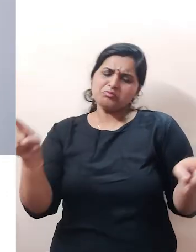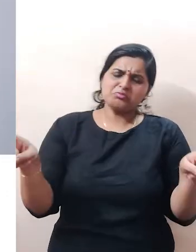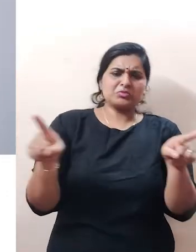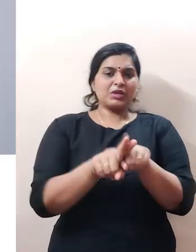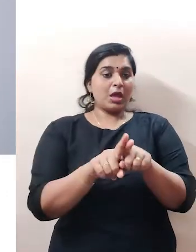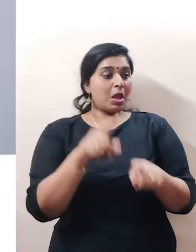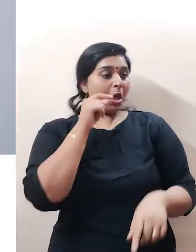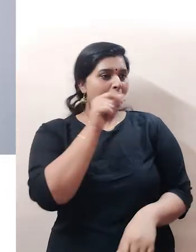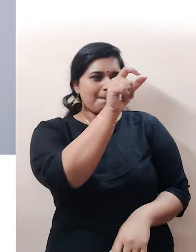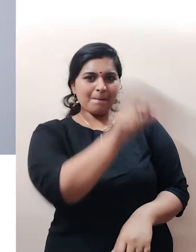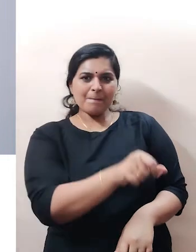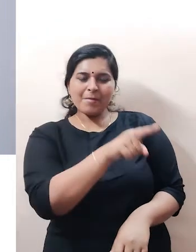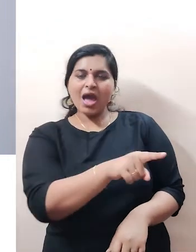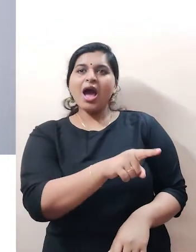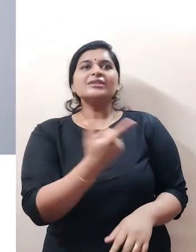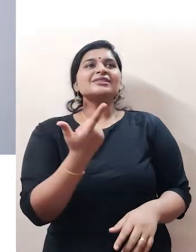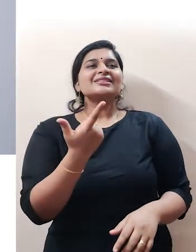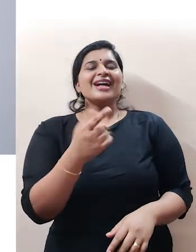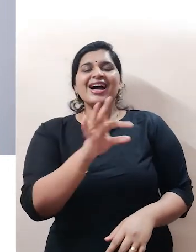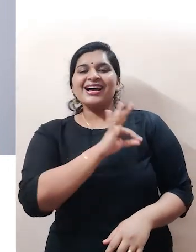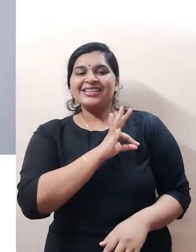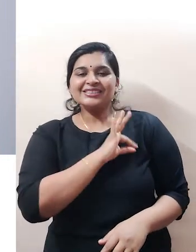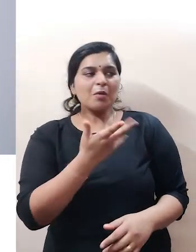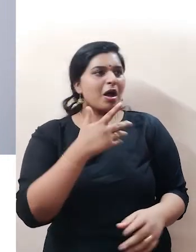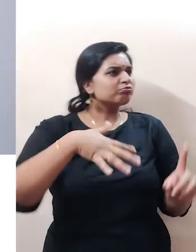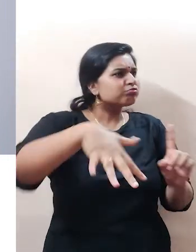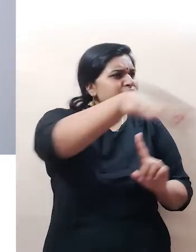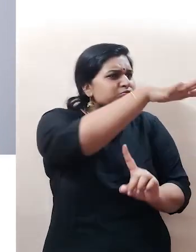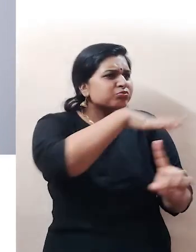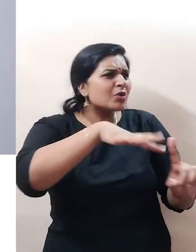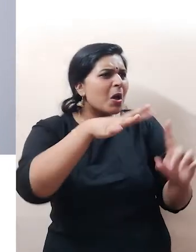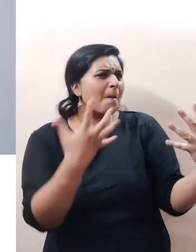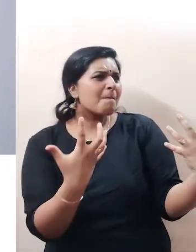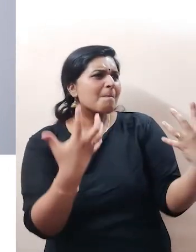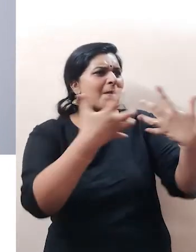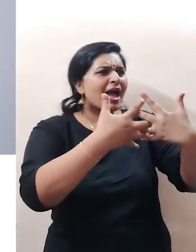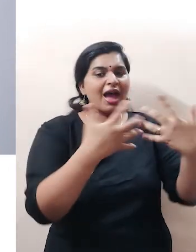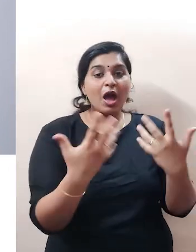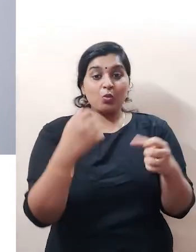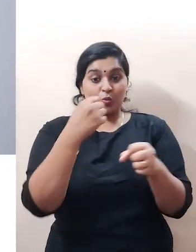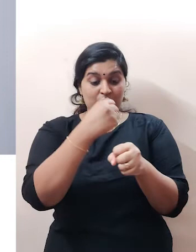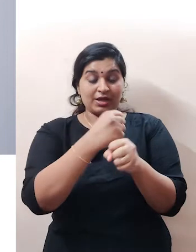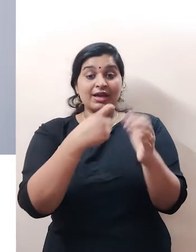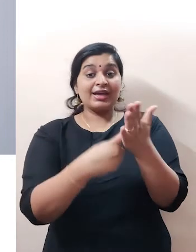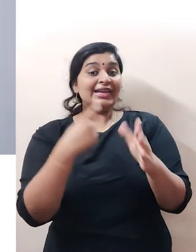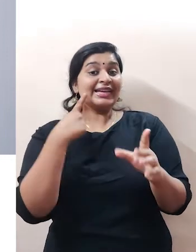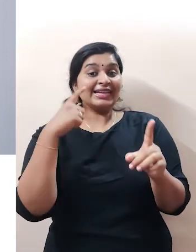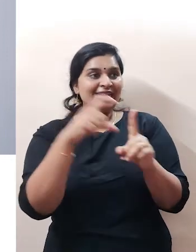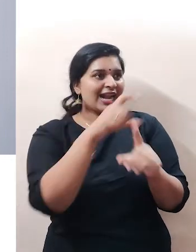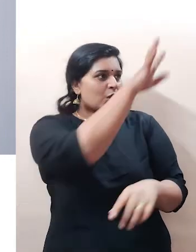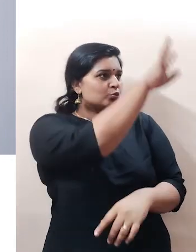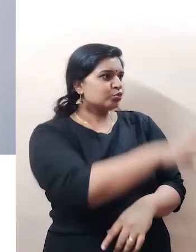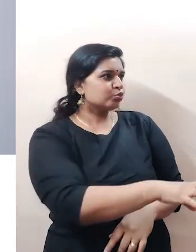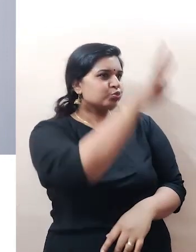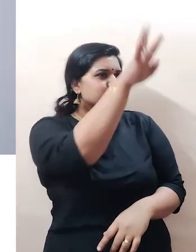Like Matisse, Subramanyan too was interested in the construction of pictorial space. He began experimenting with the